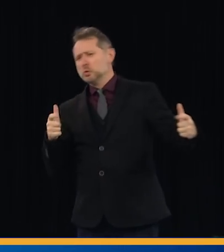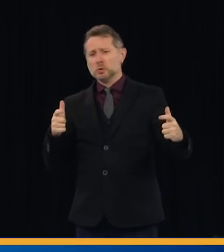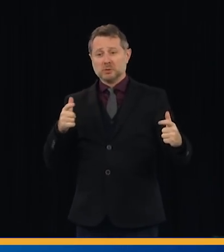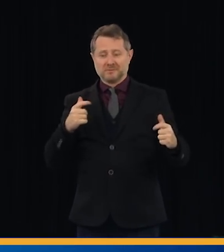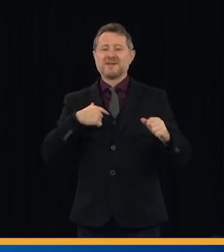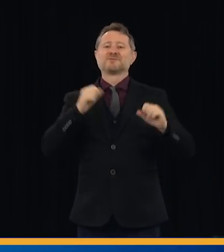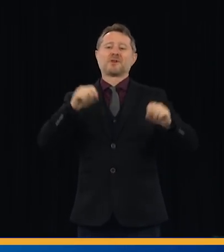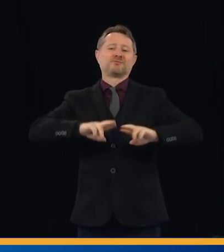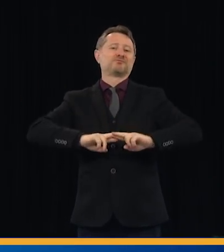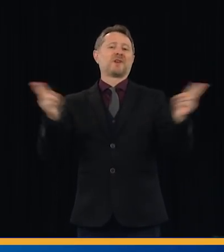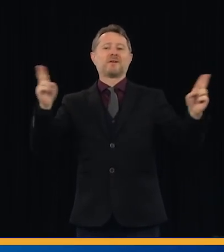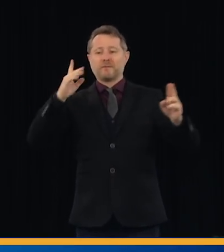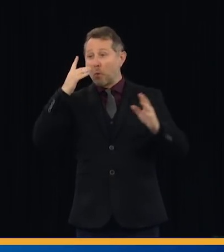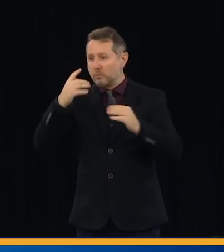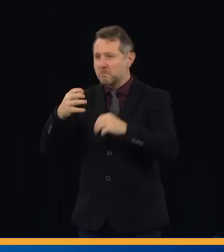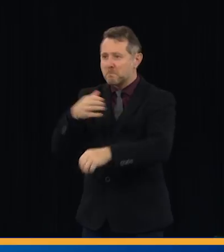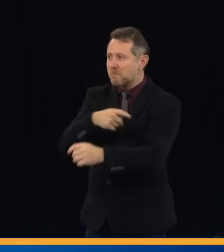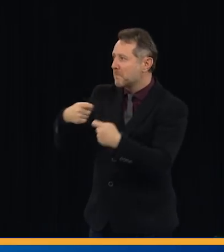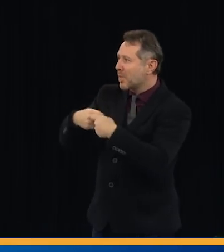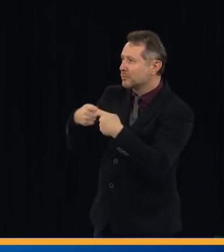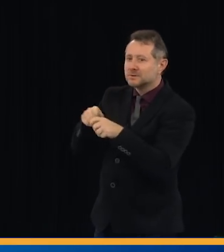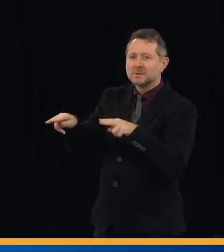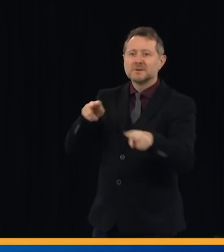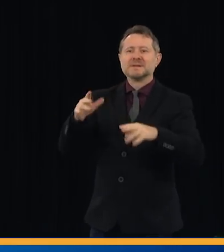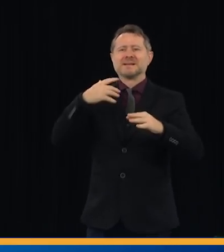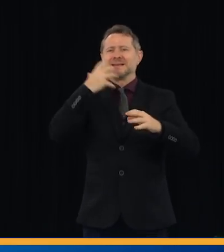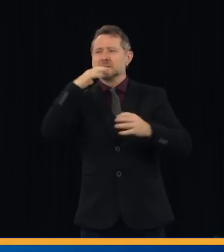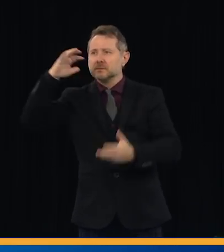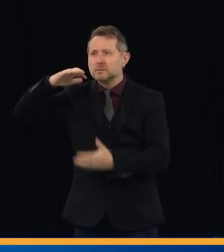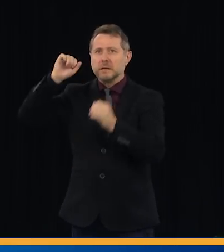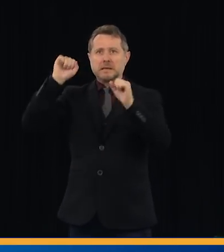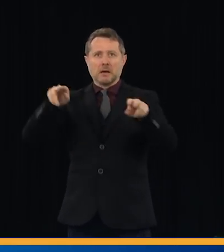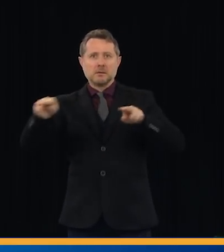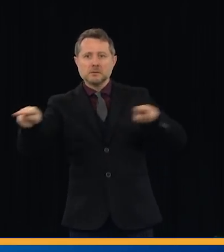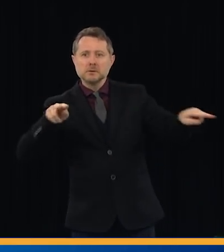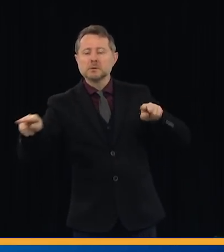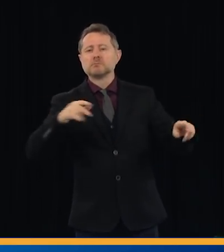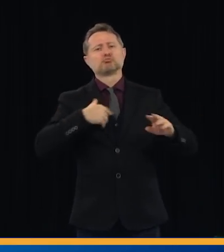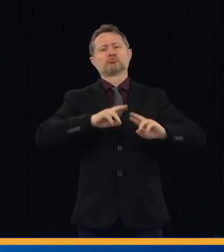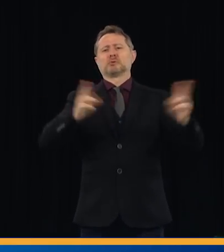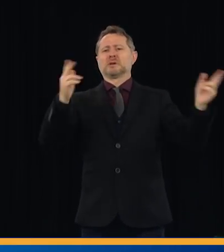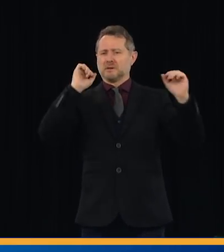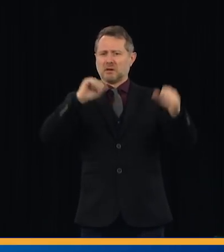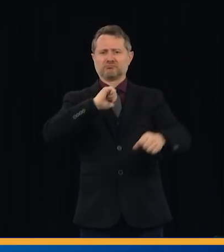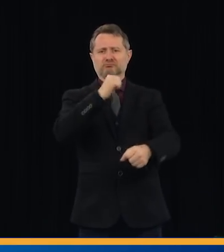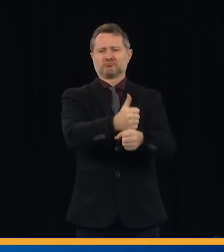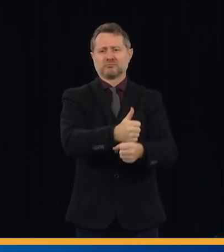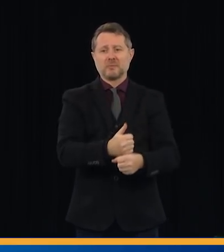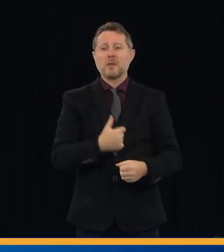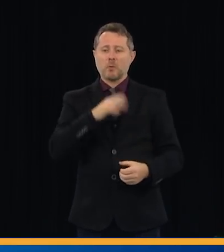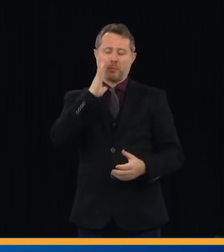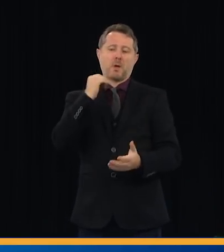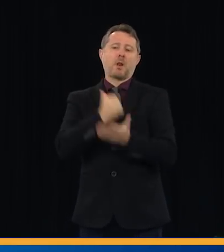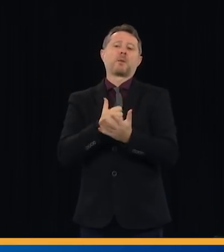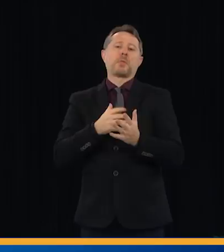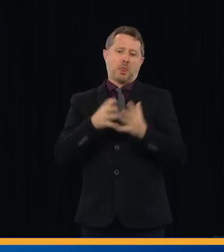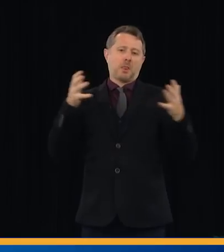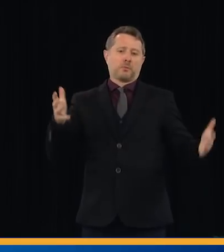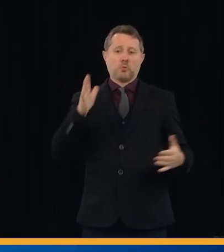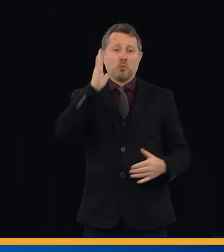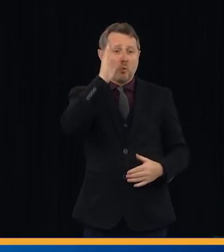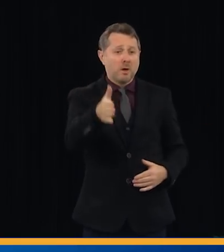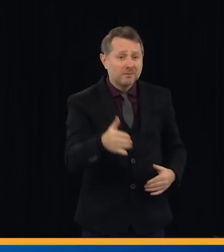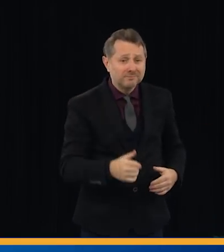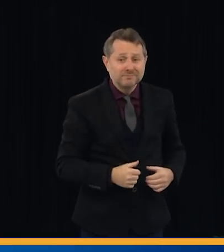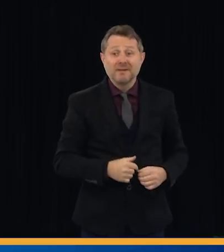They have climate control, et cetera. So this is going to be a big advantage. This is going to be we'll add another